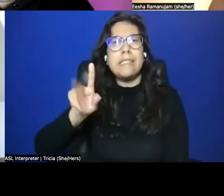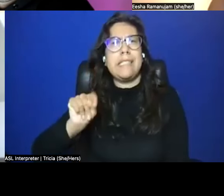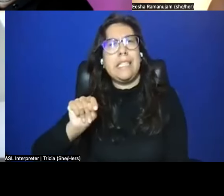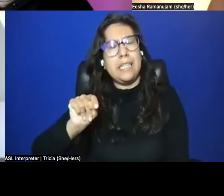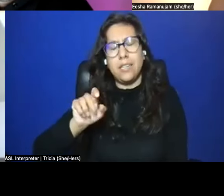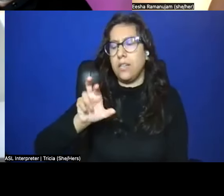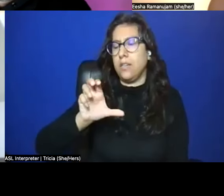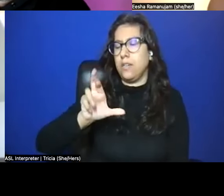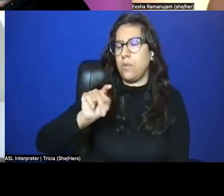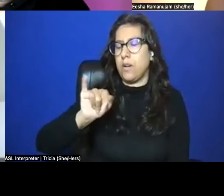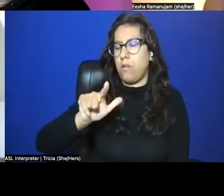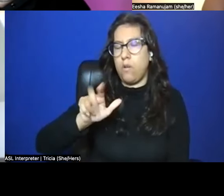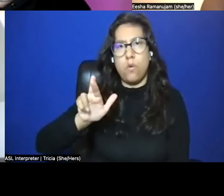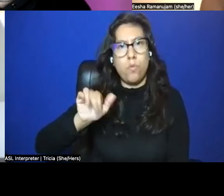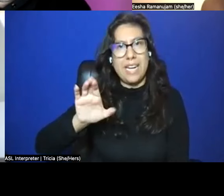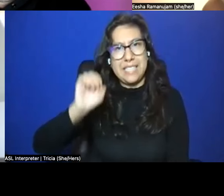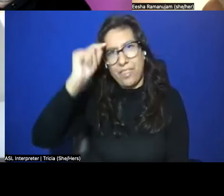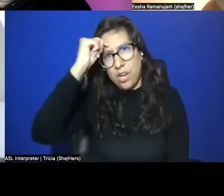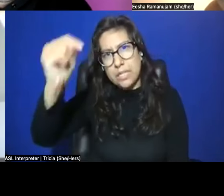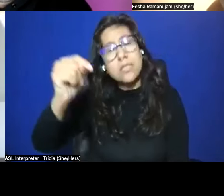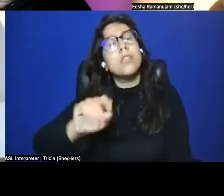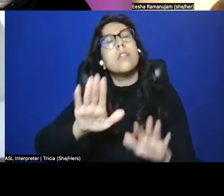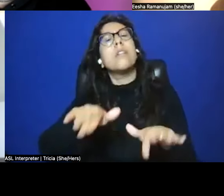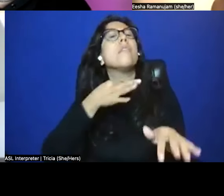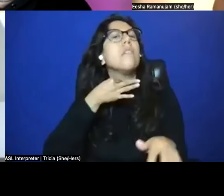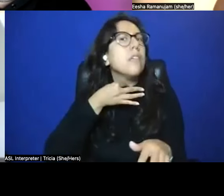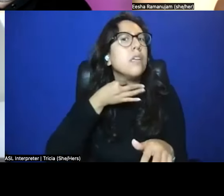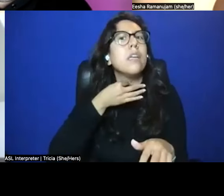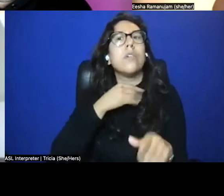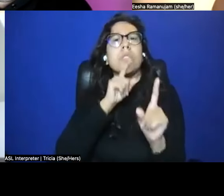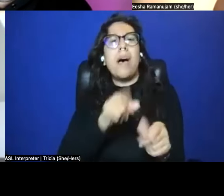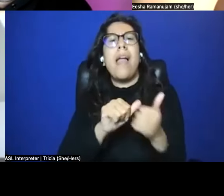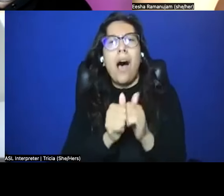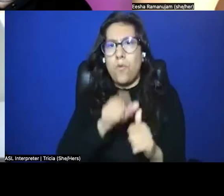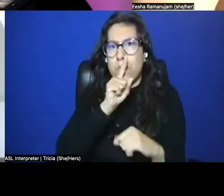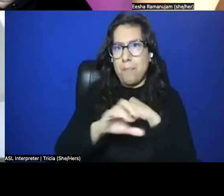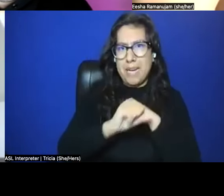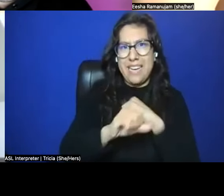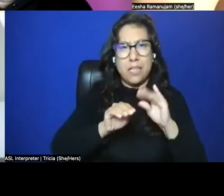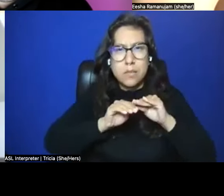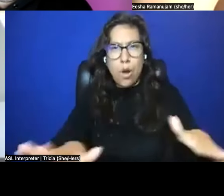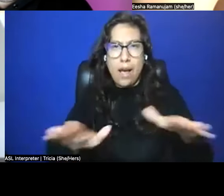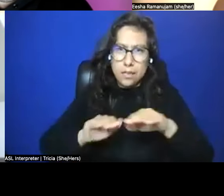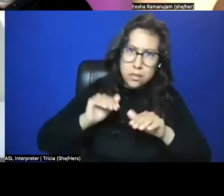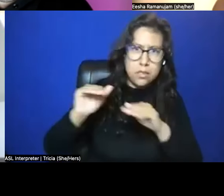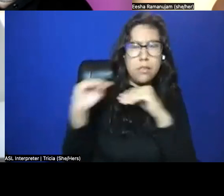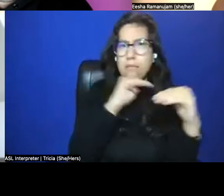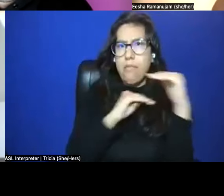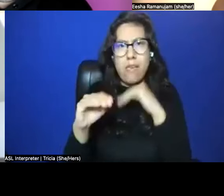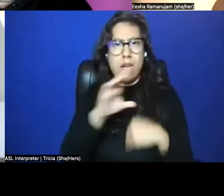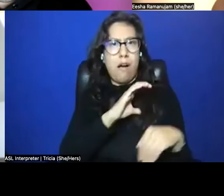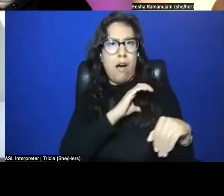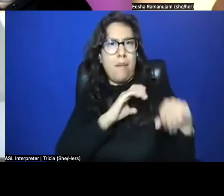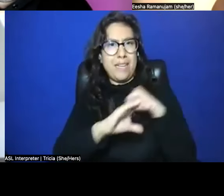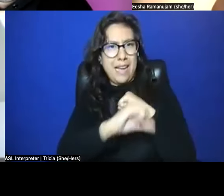this curriculum responds to the role media plays in spreading propaganda. And I would love to hear from Brian or Isha. I